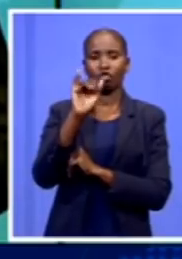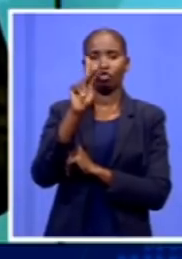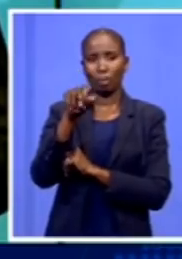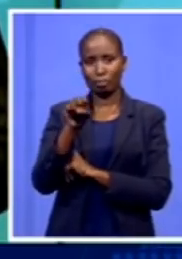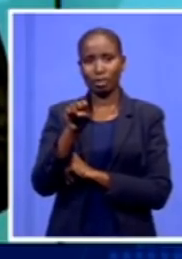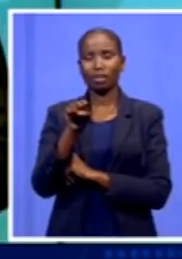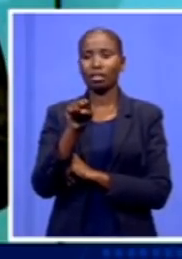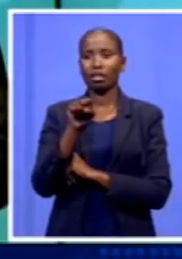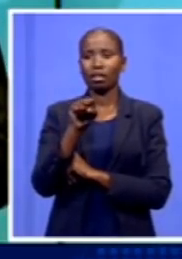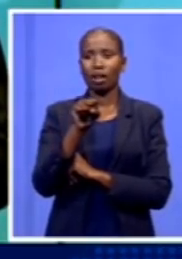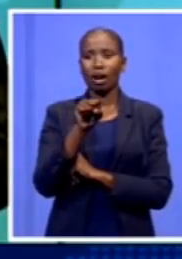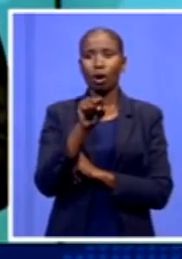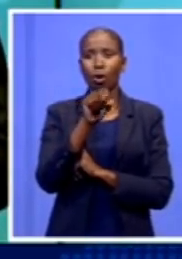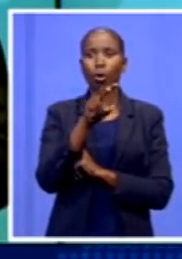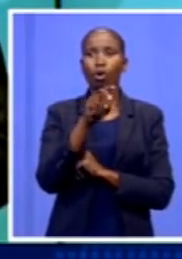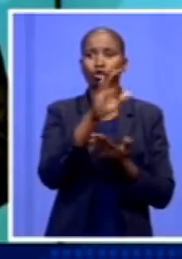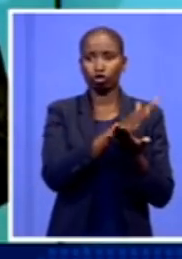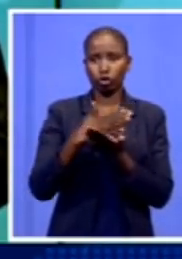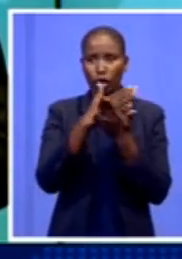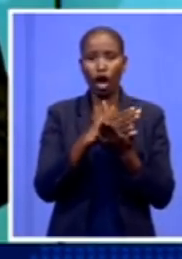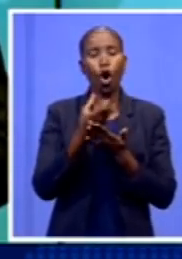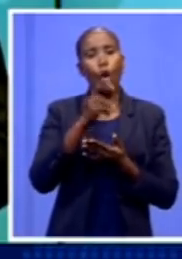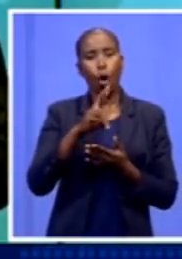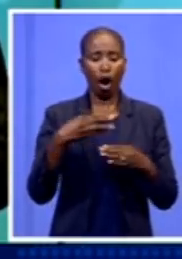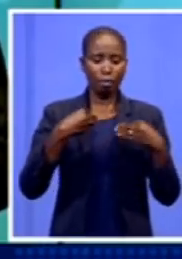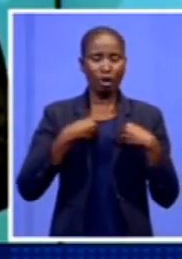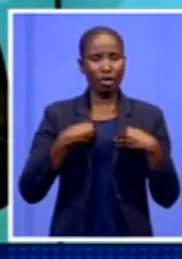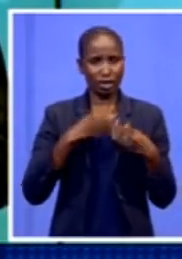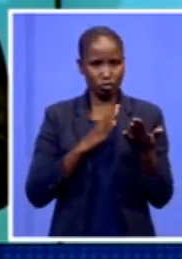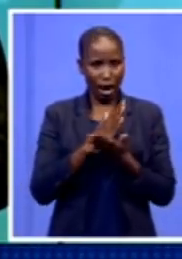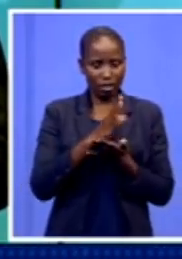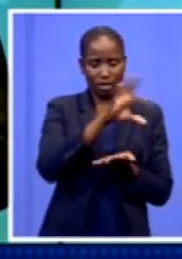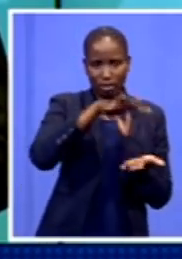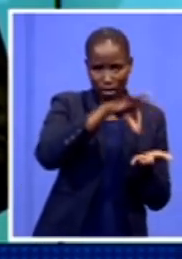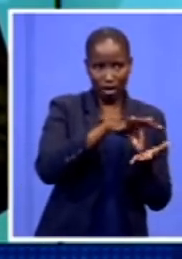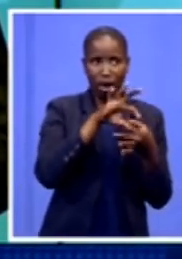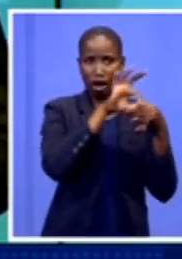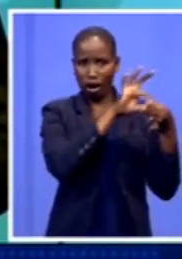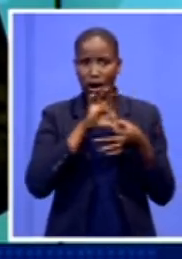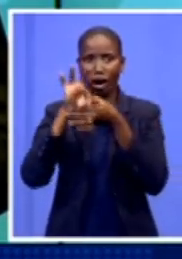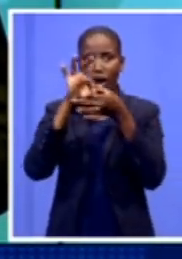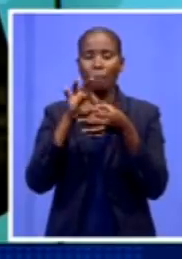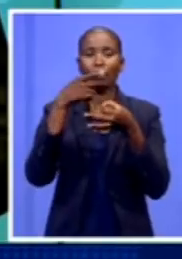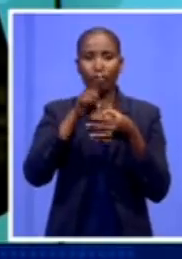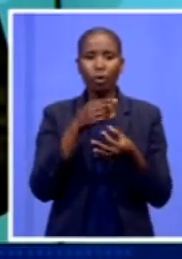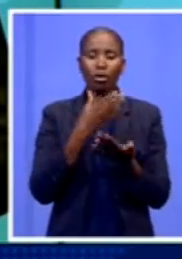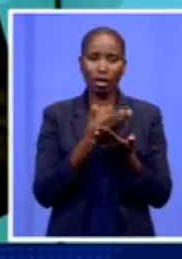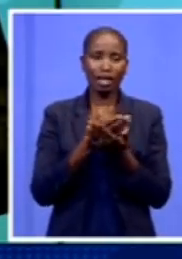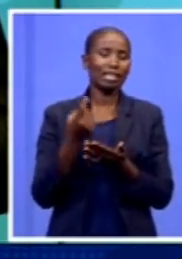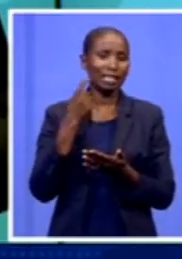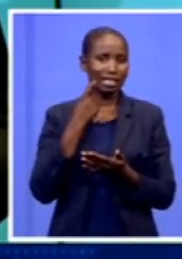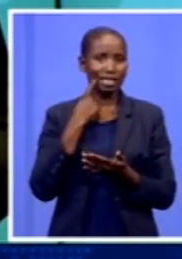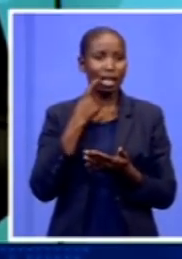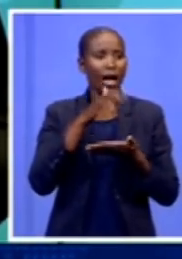than hide behind IP, the profitability of the originators, we are facing